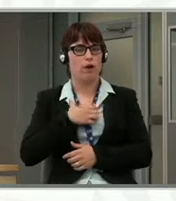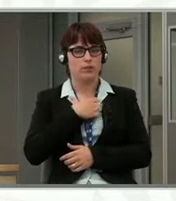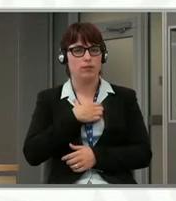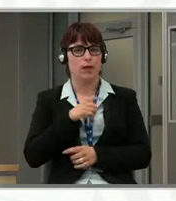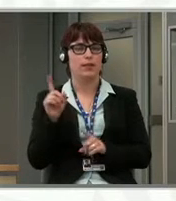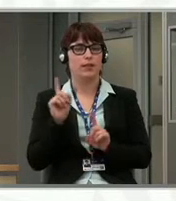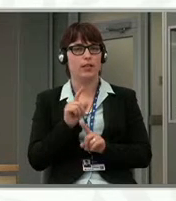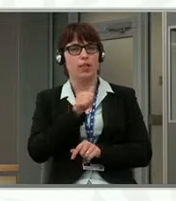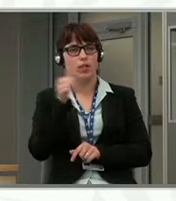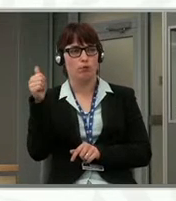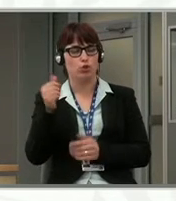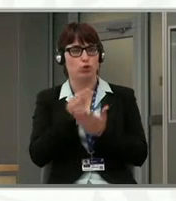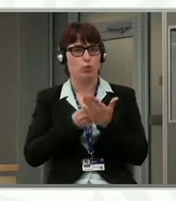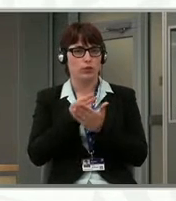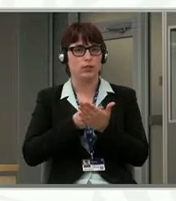new knowledge